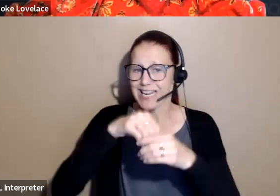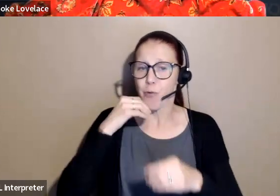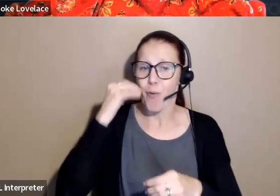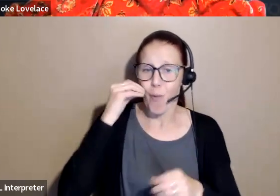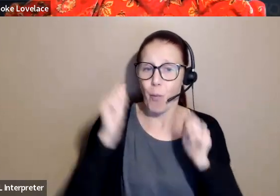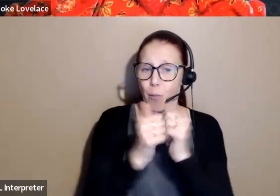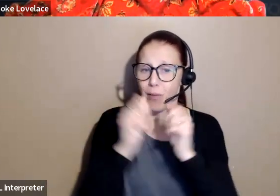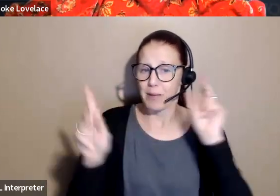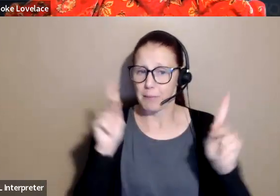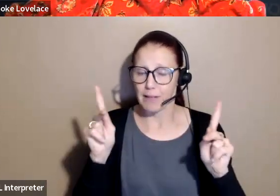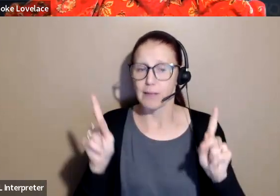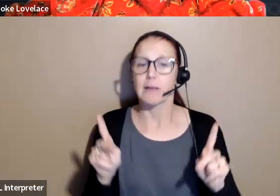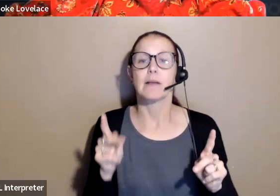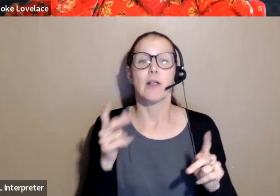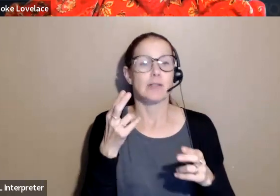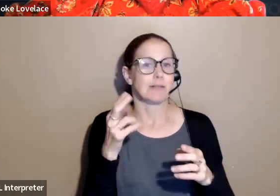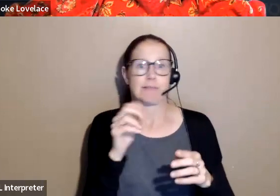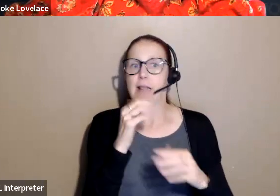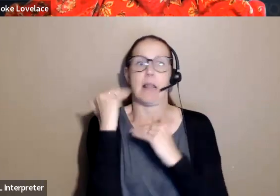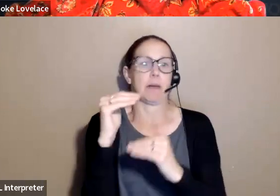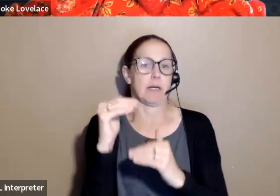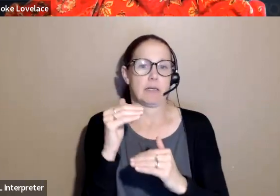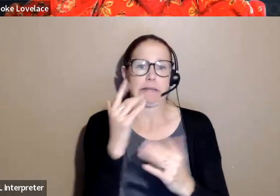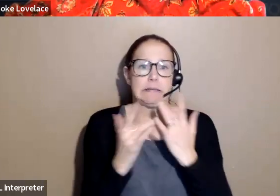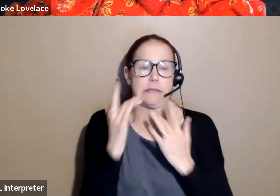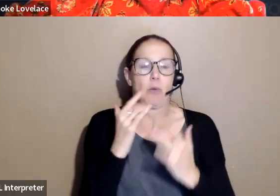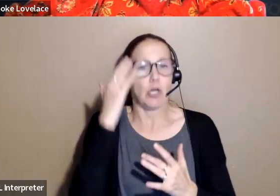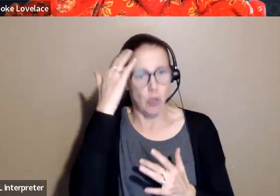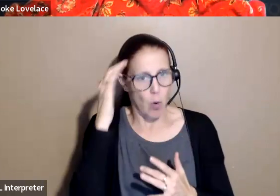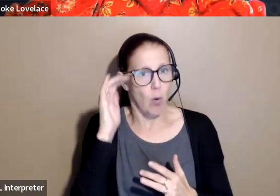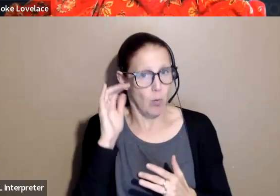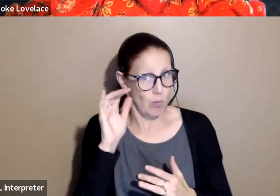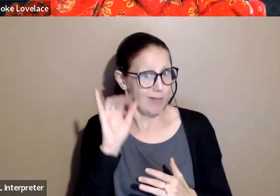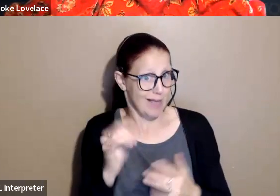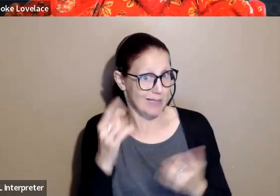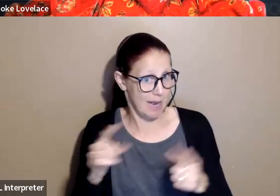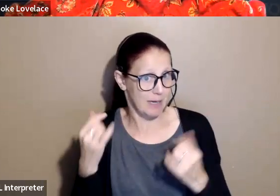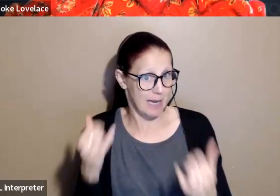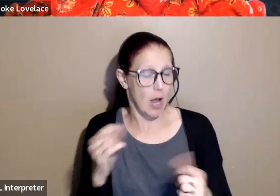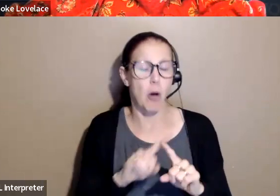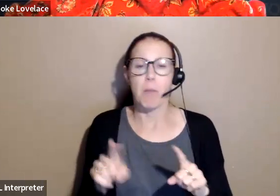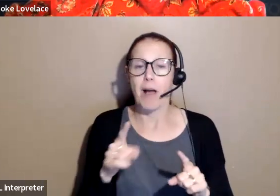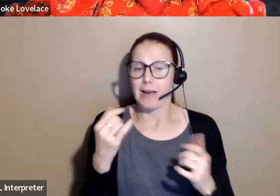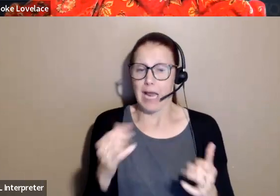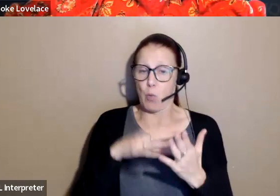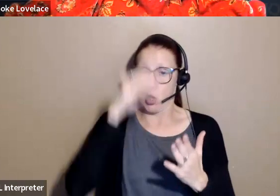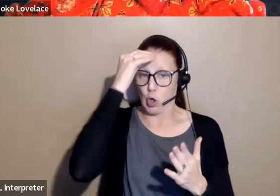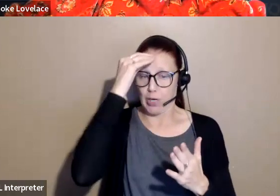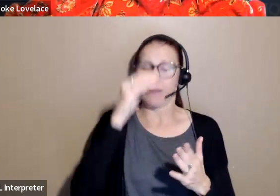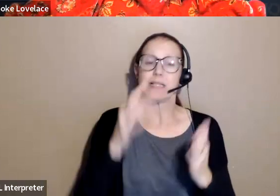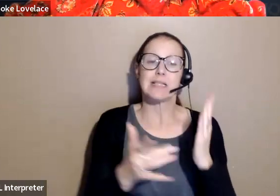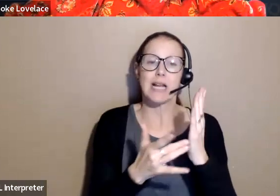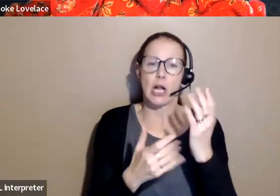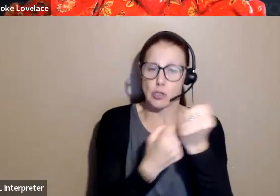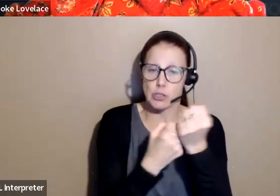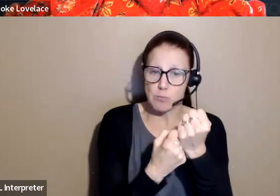people, there's that shortage, and we know that shortage exists. But what we're learning is that these technological supports